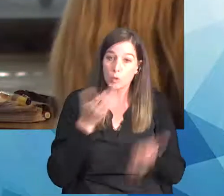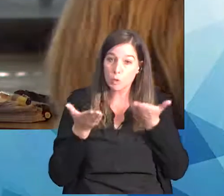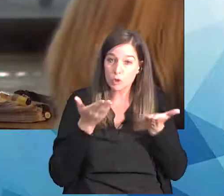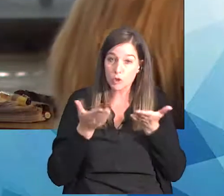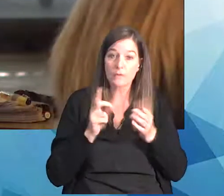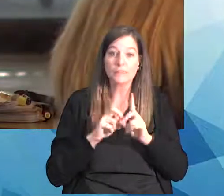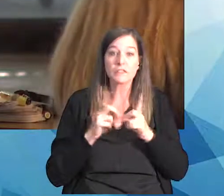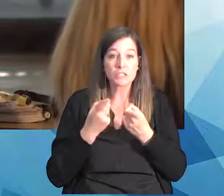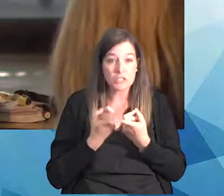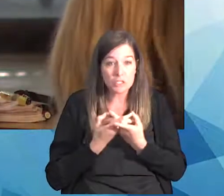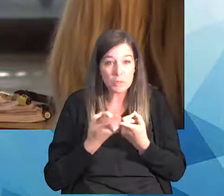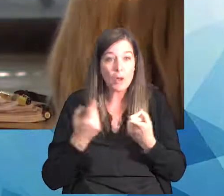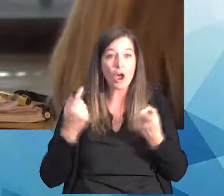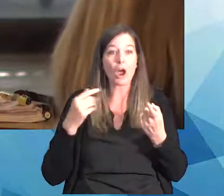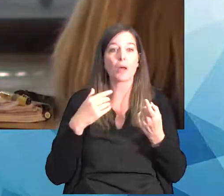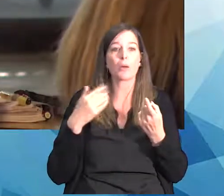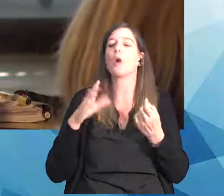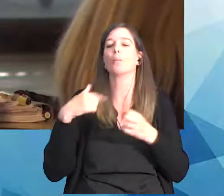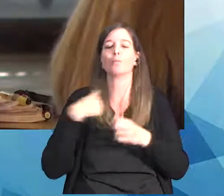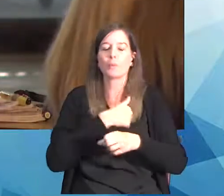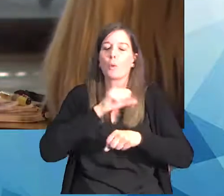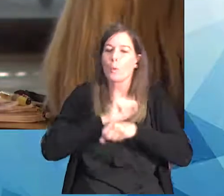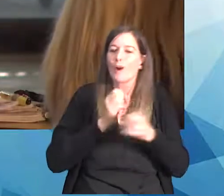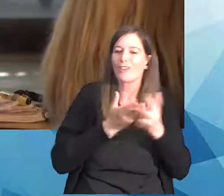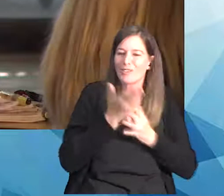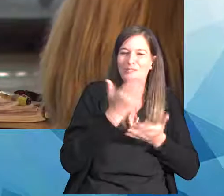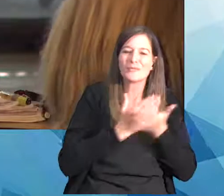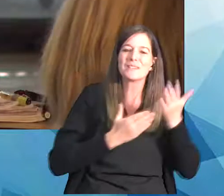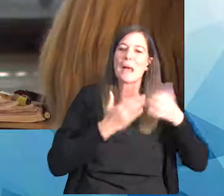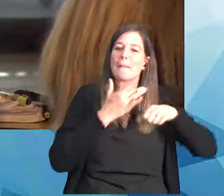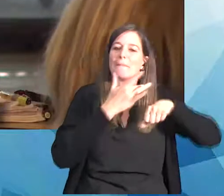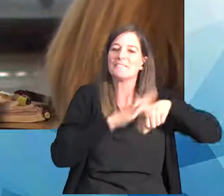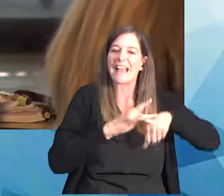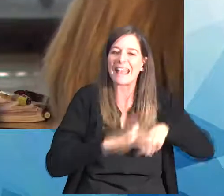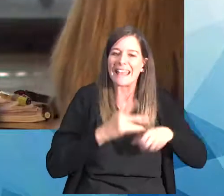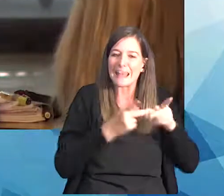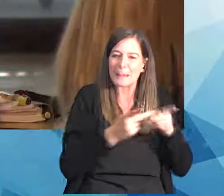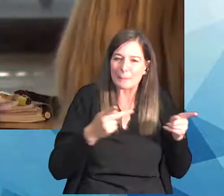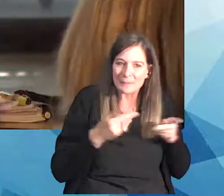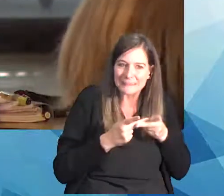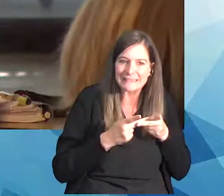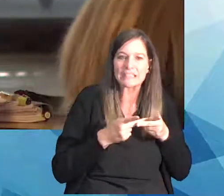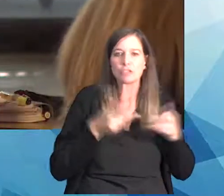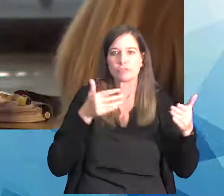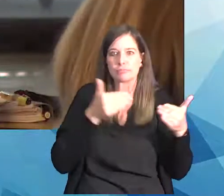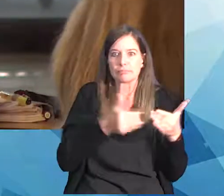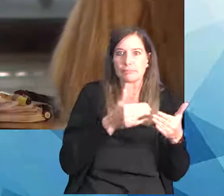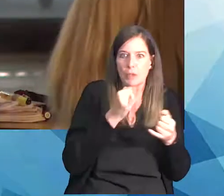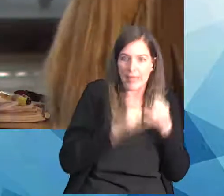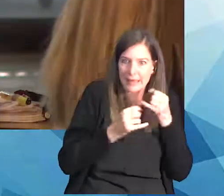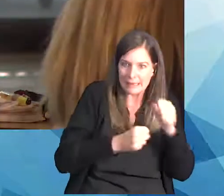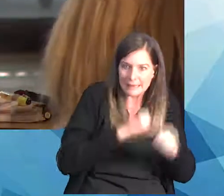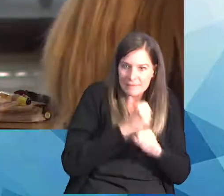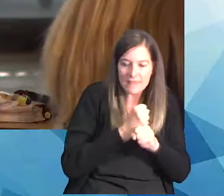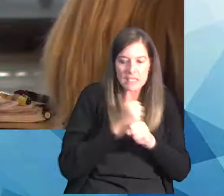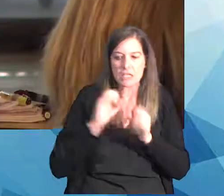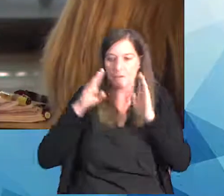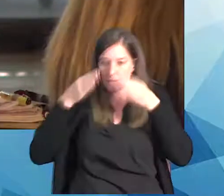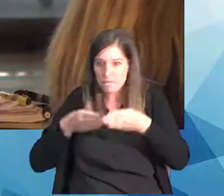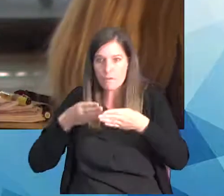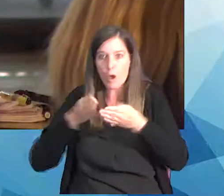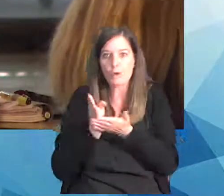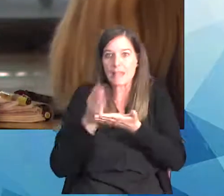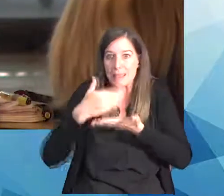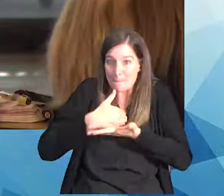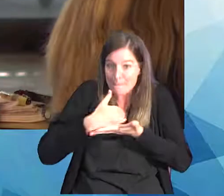fiscal year-end close, working on building the budget for the new fiscal year, wrapping up 2022 budget, but